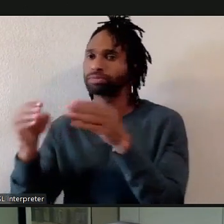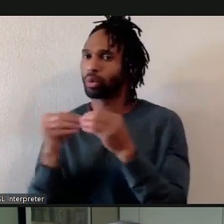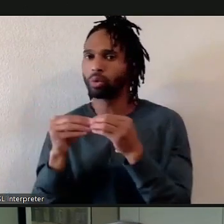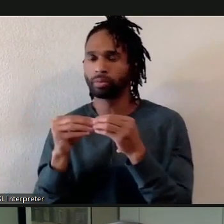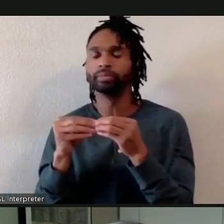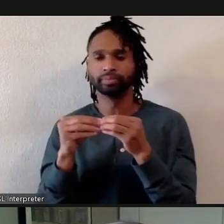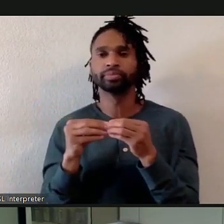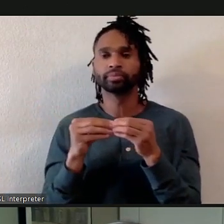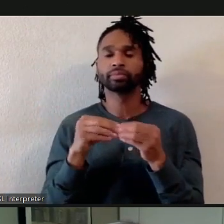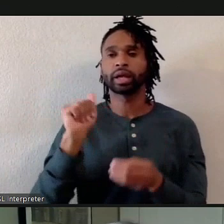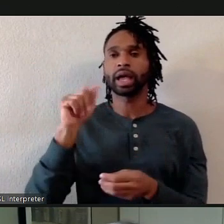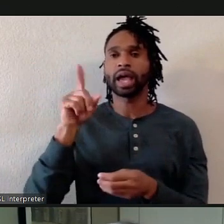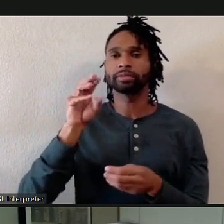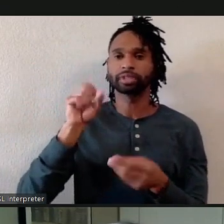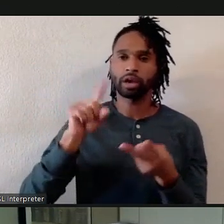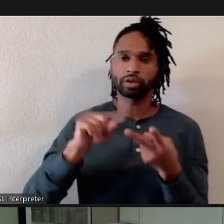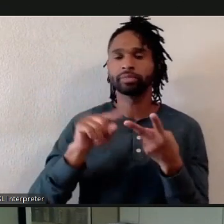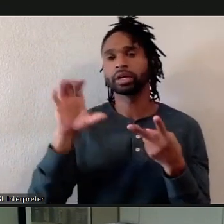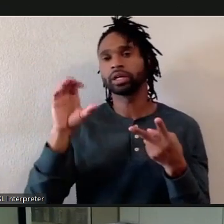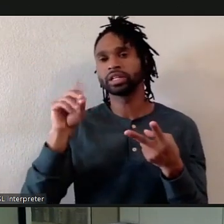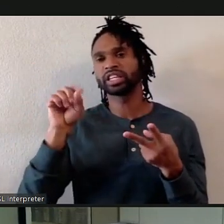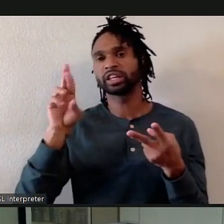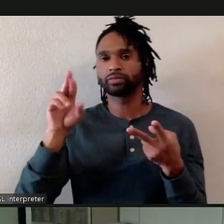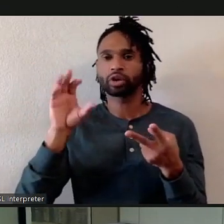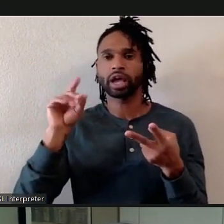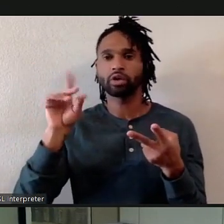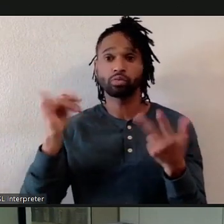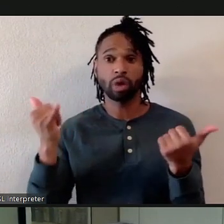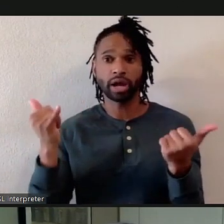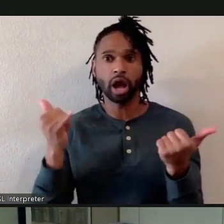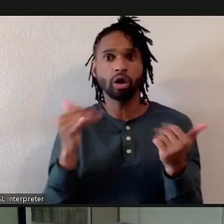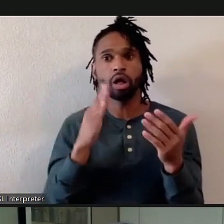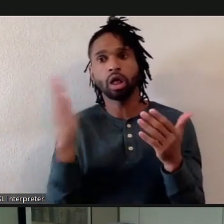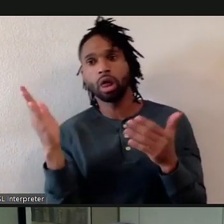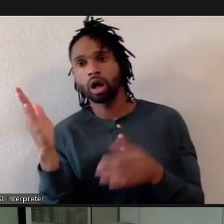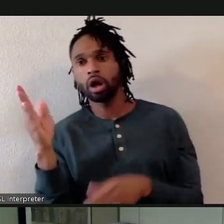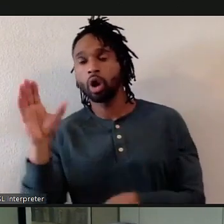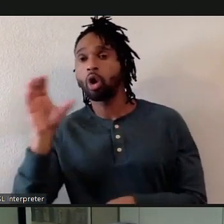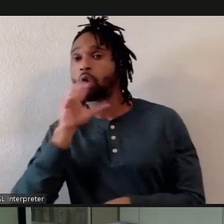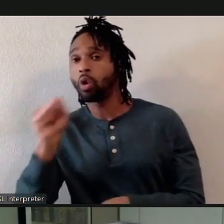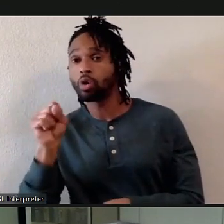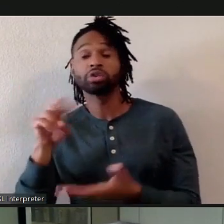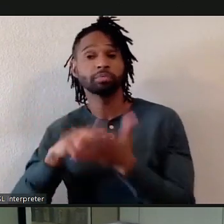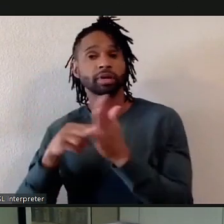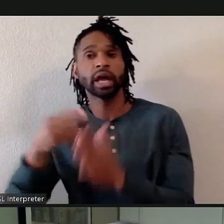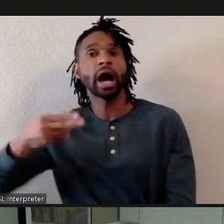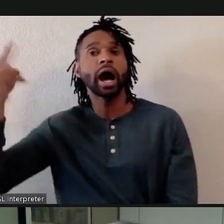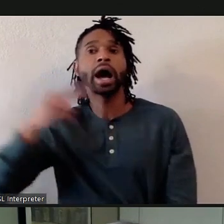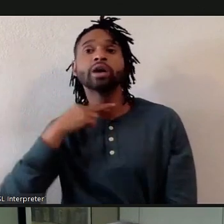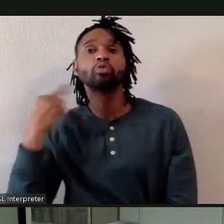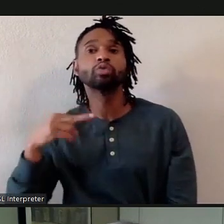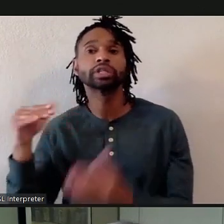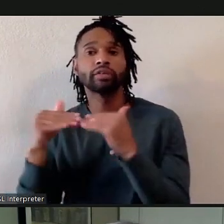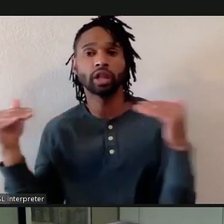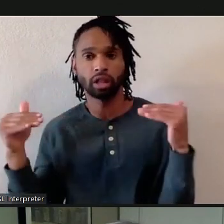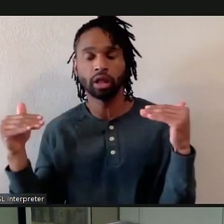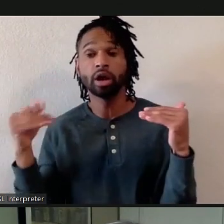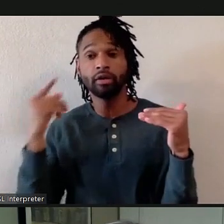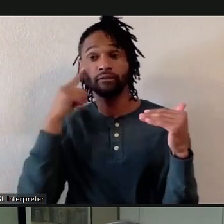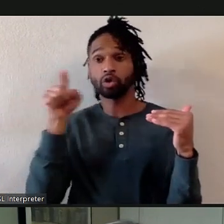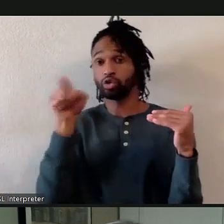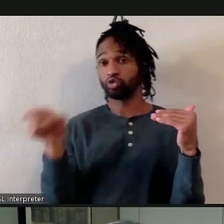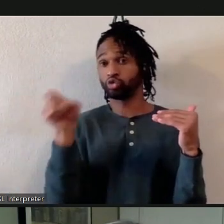Adams County, Denver County are currently at the orange level, the high risk level. And for them, the next